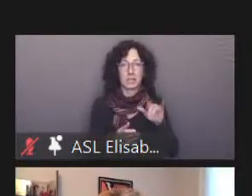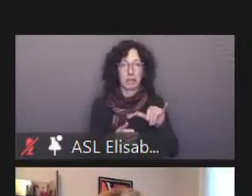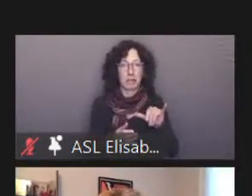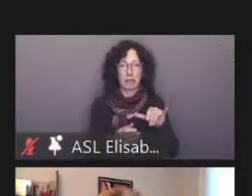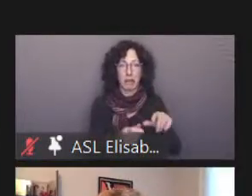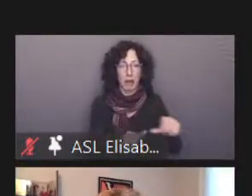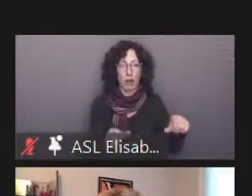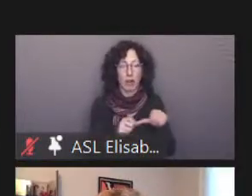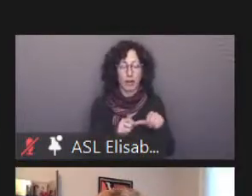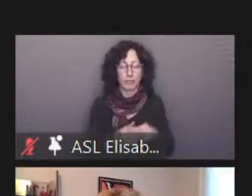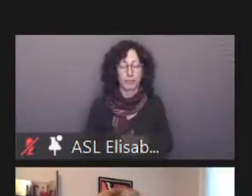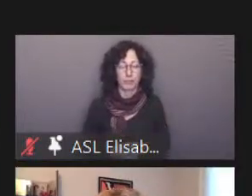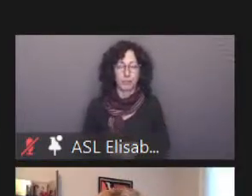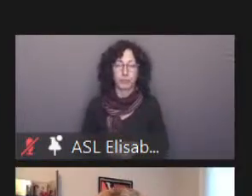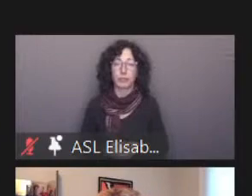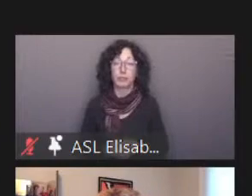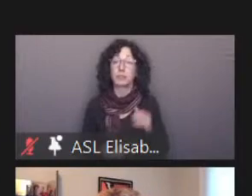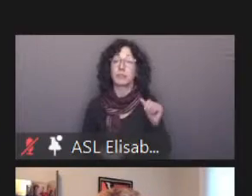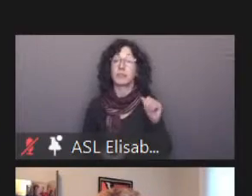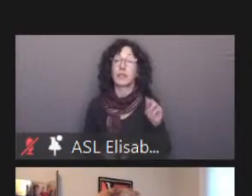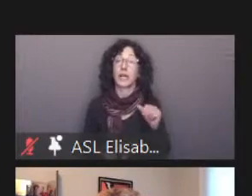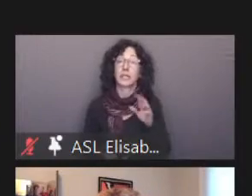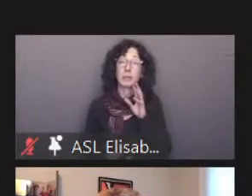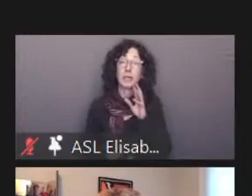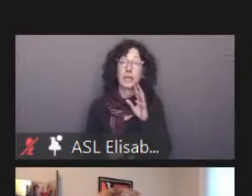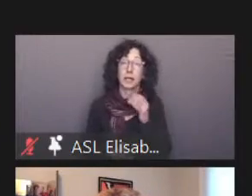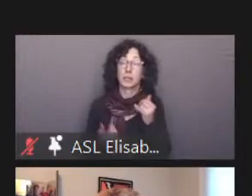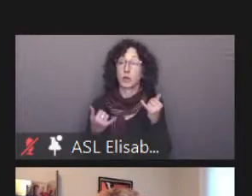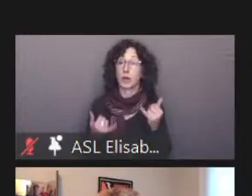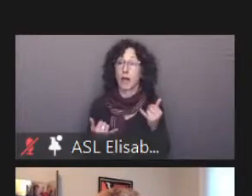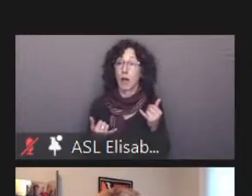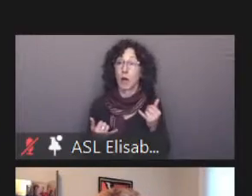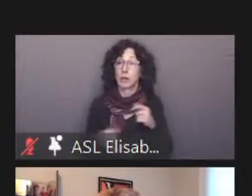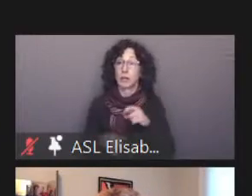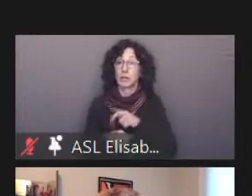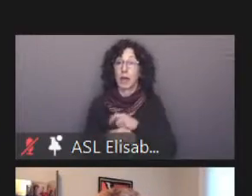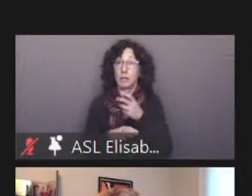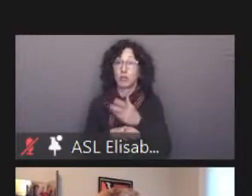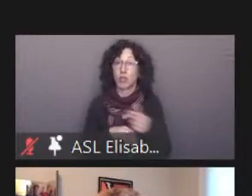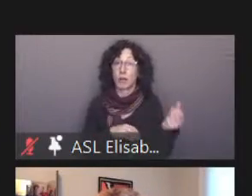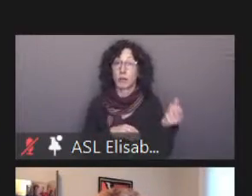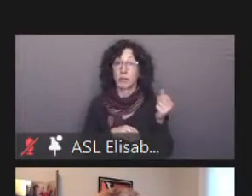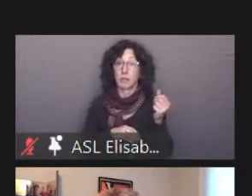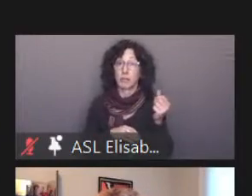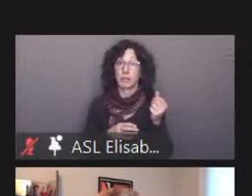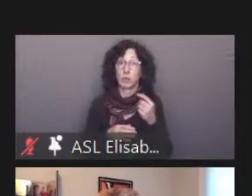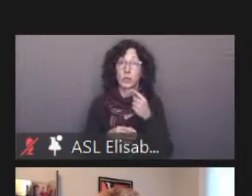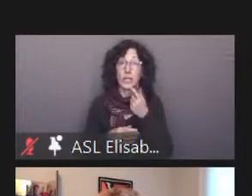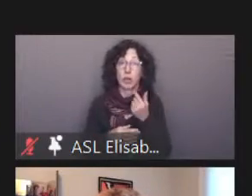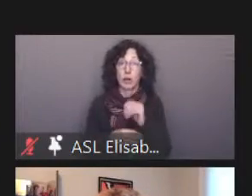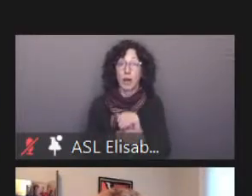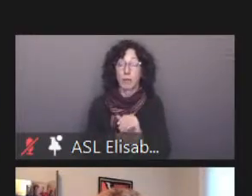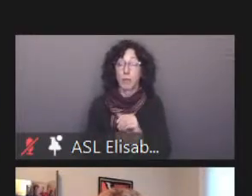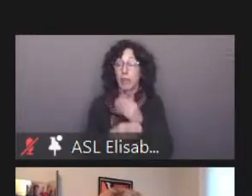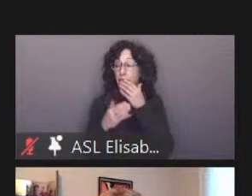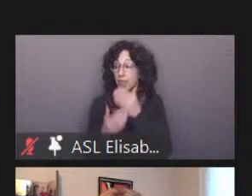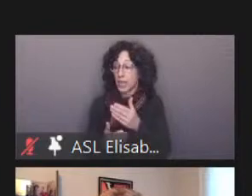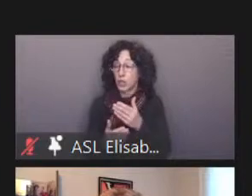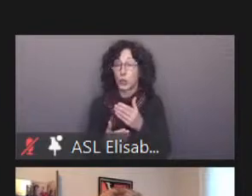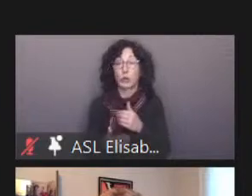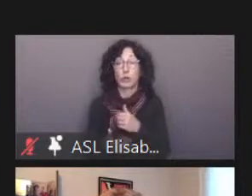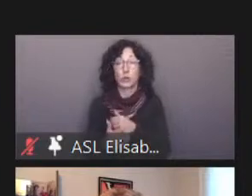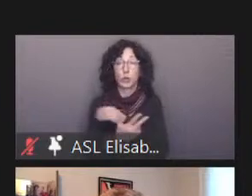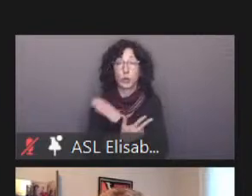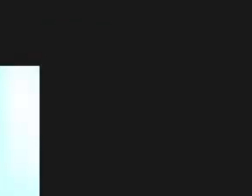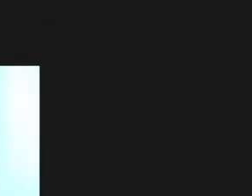We are at the end of our time, so we will have to say goodnight. We want to thank all of our panelists for making the time to be